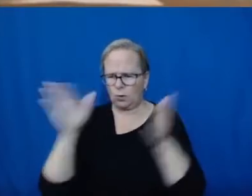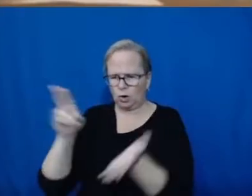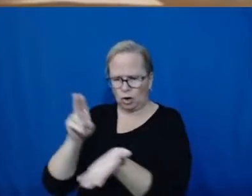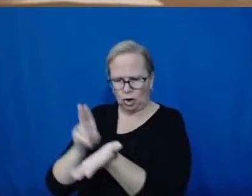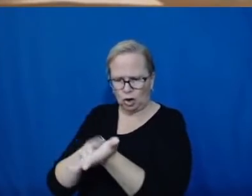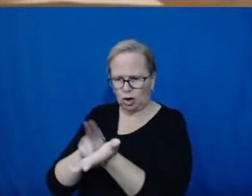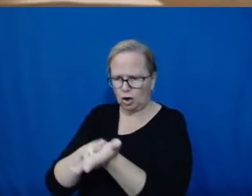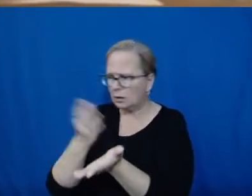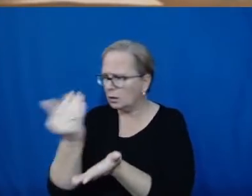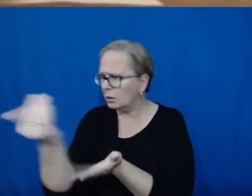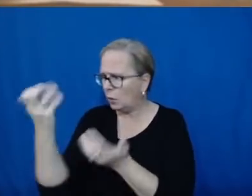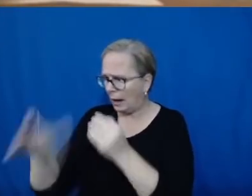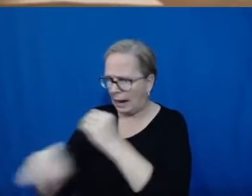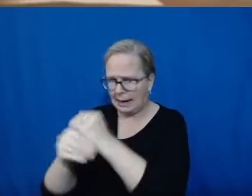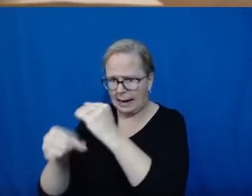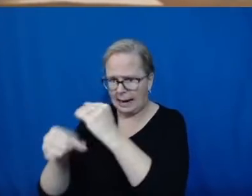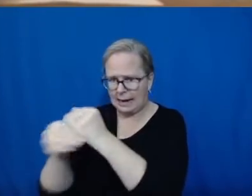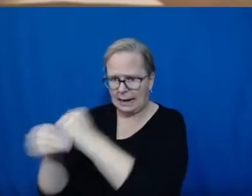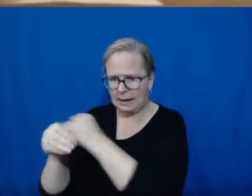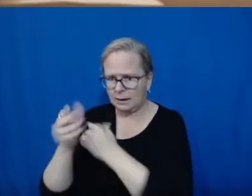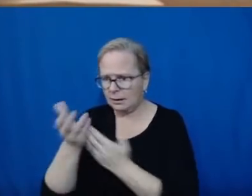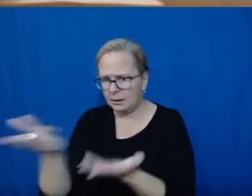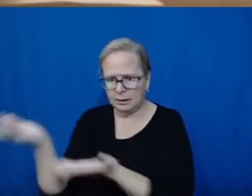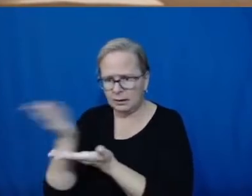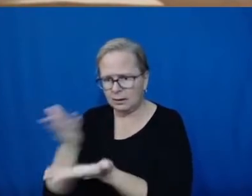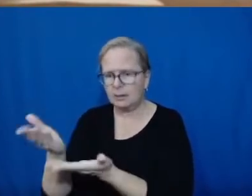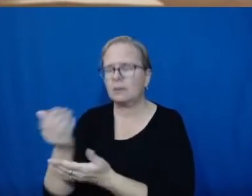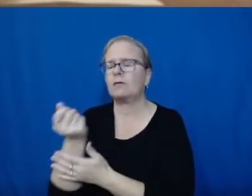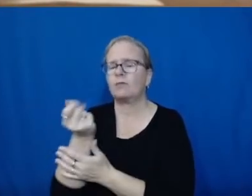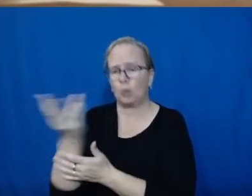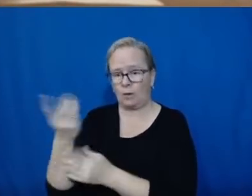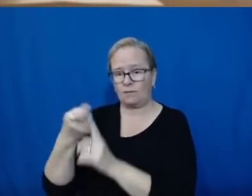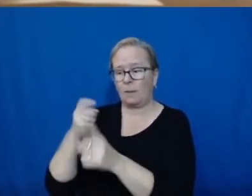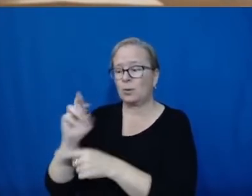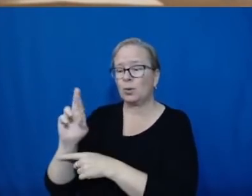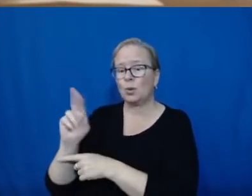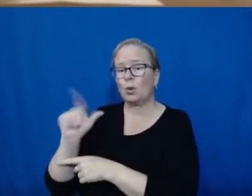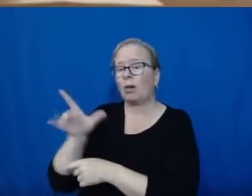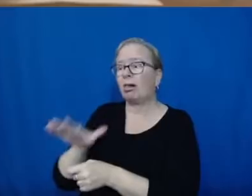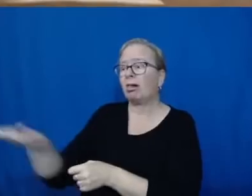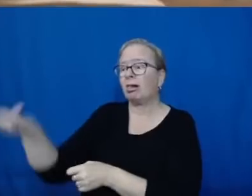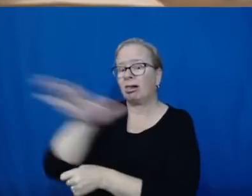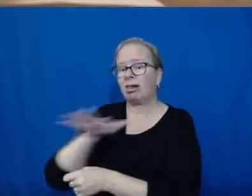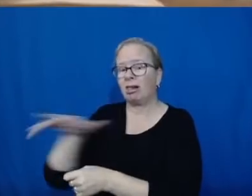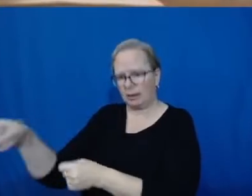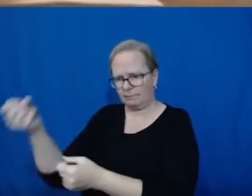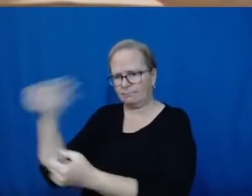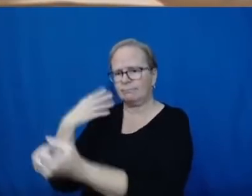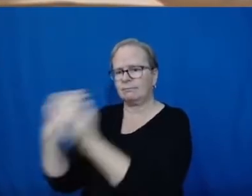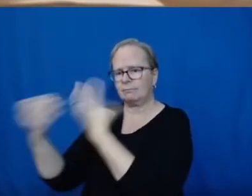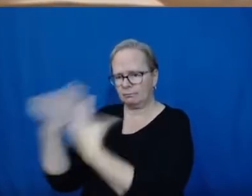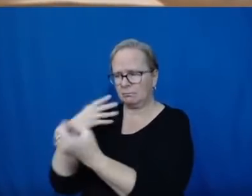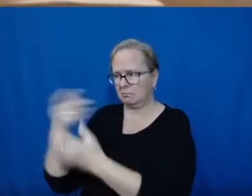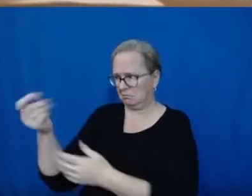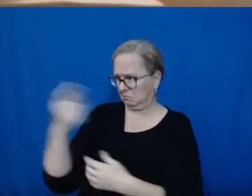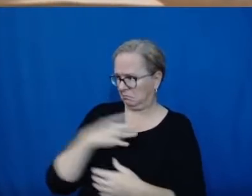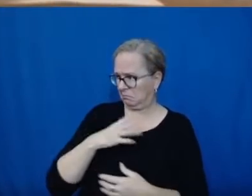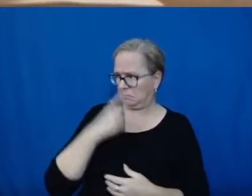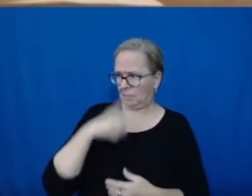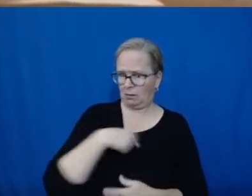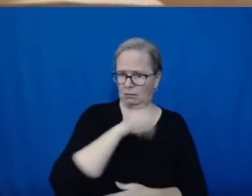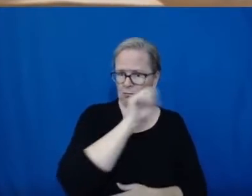And I had a couple people reach out with some statements. And if it's okay, I know there's a lot to go through